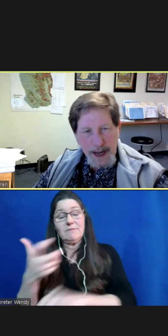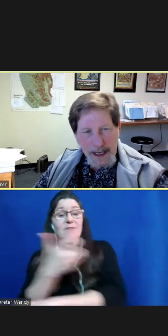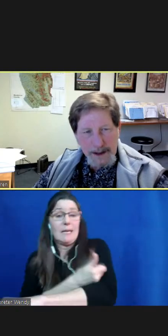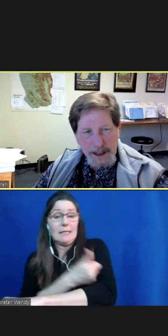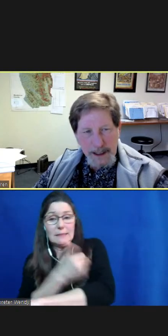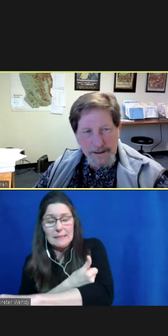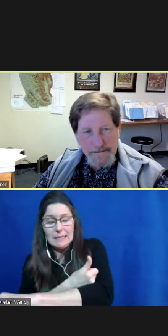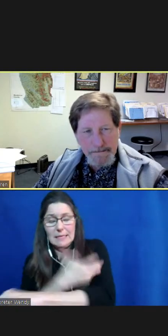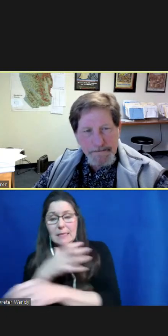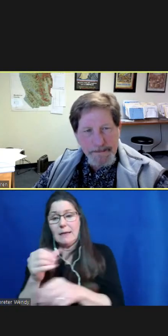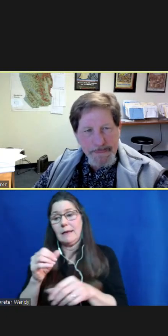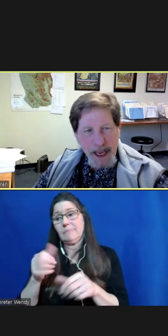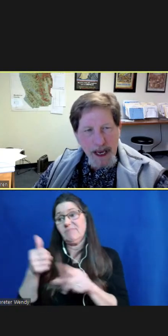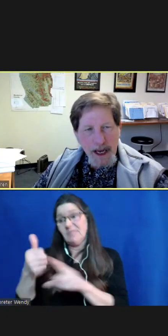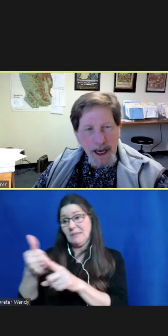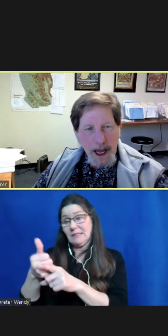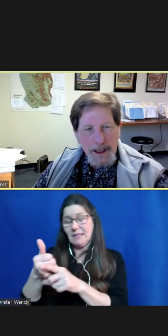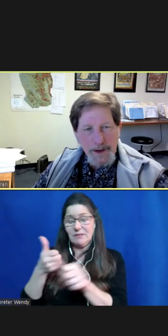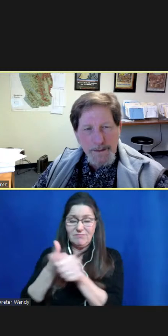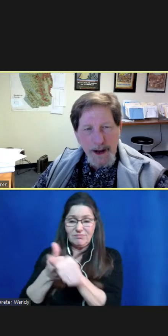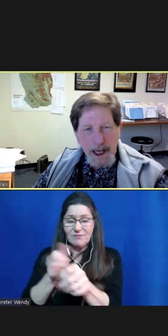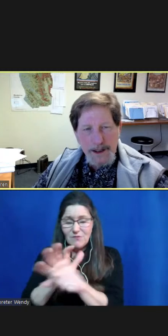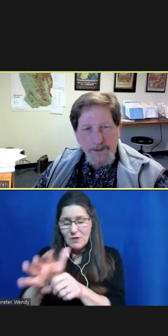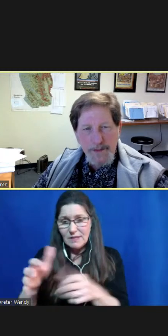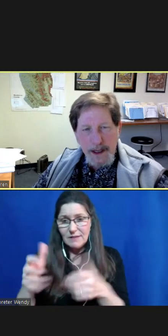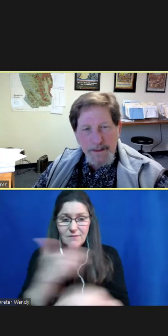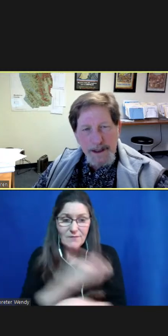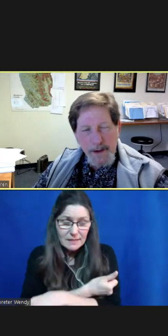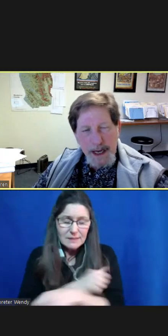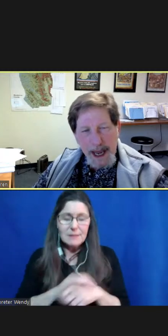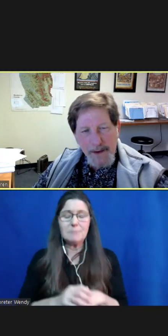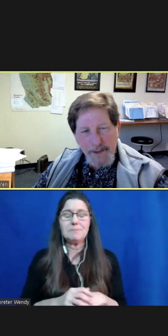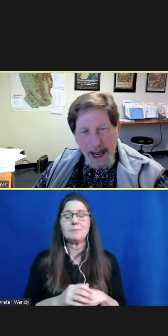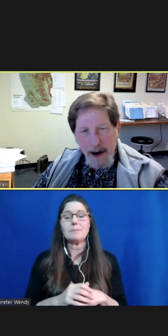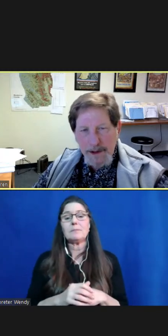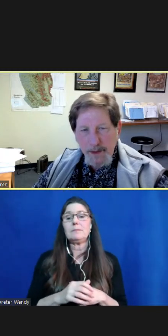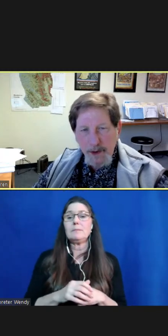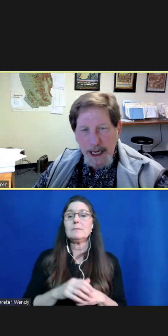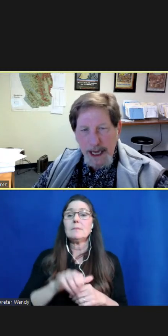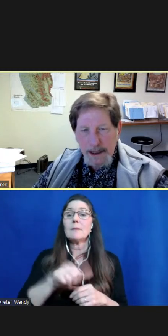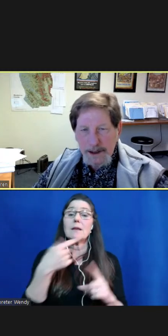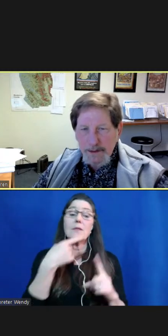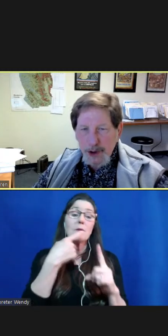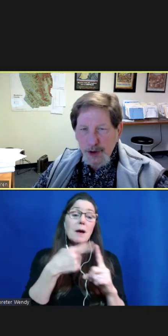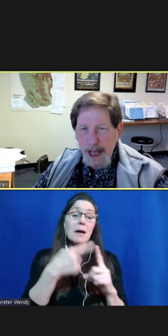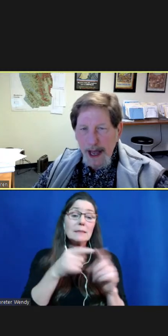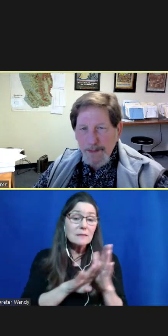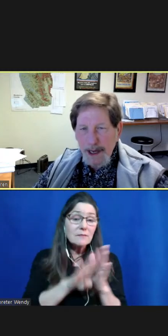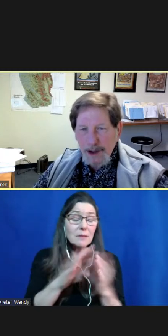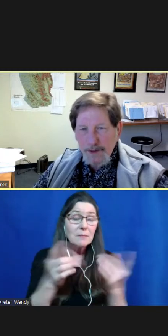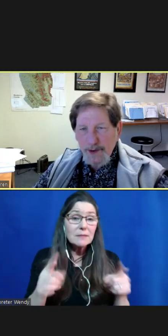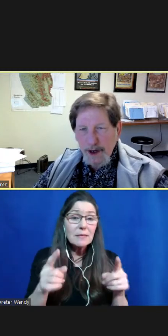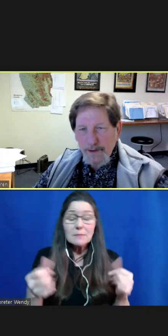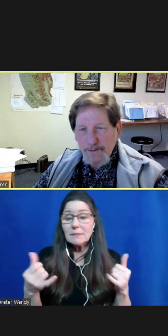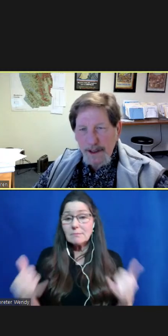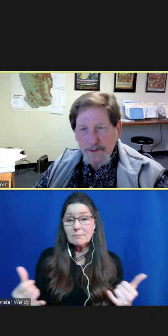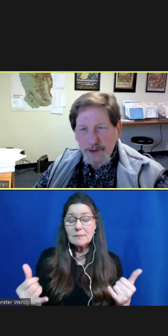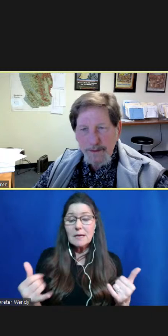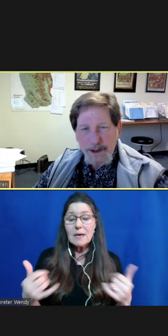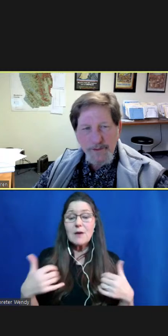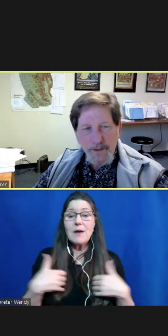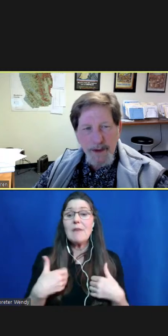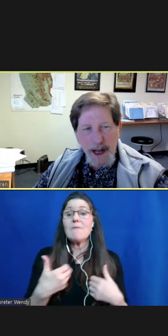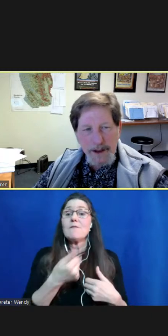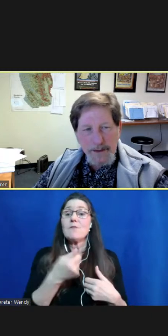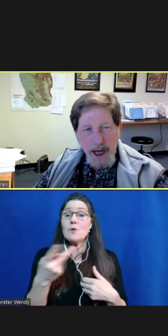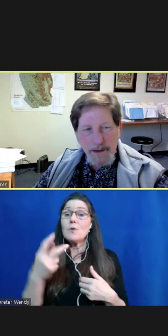are vaccinated. Another positive development that we have now is that we're getting some new outpatient, very effective